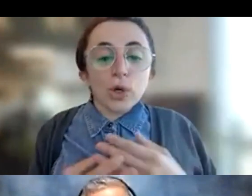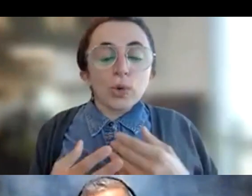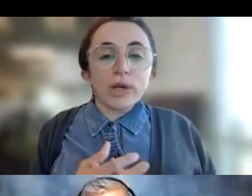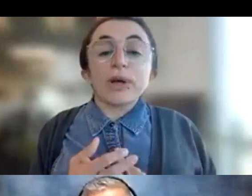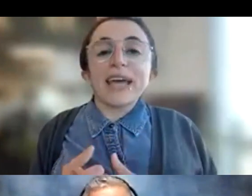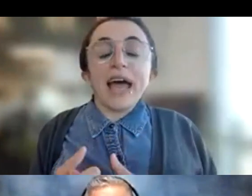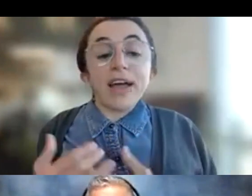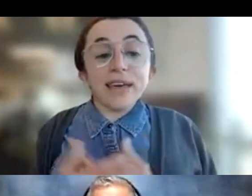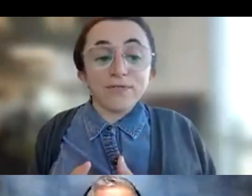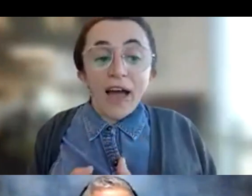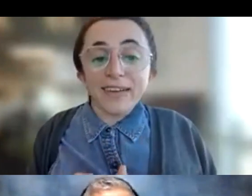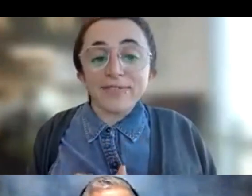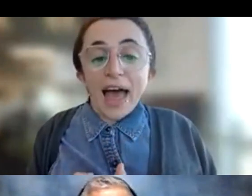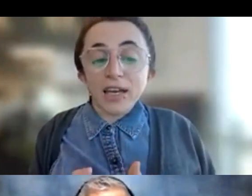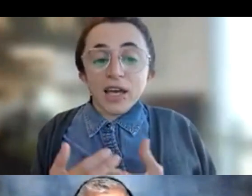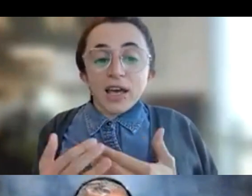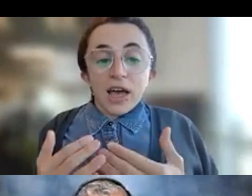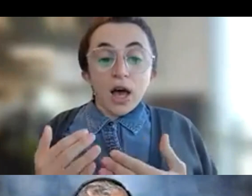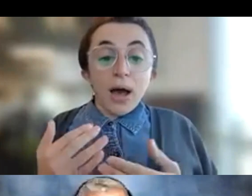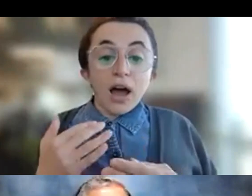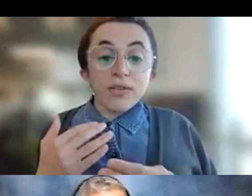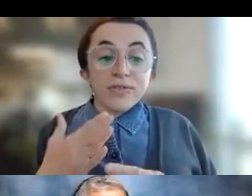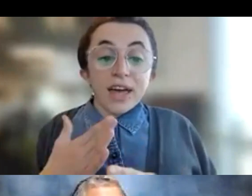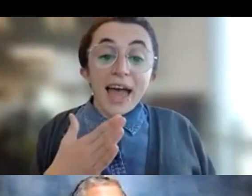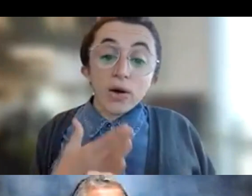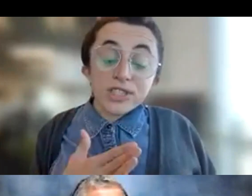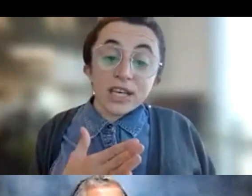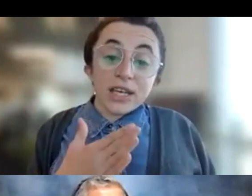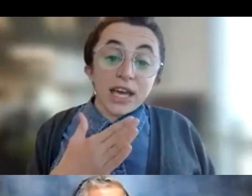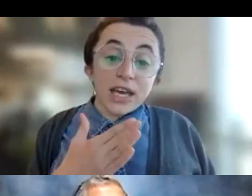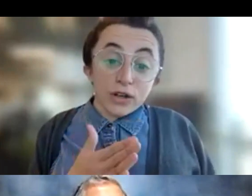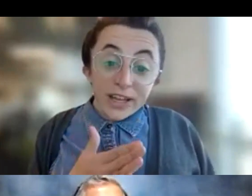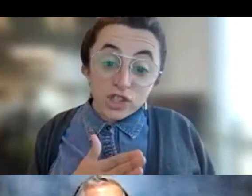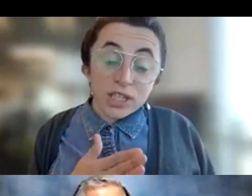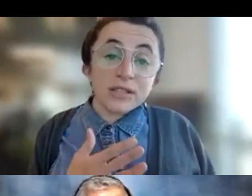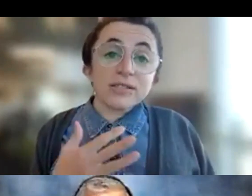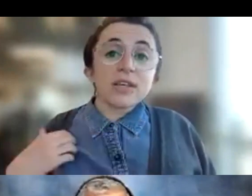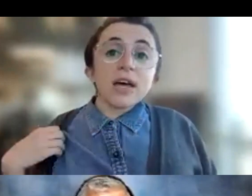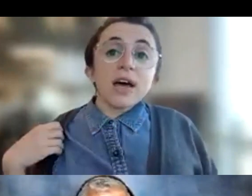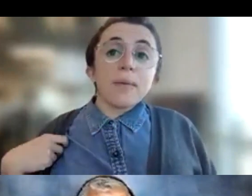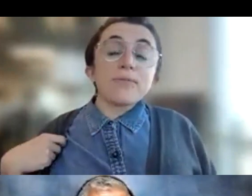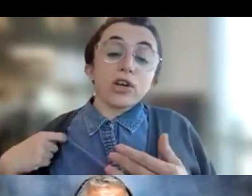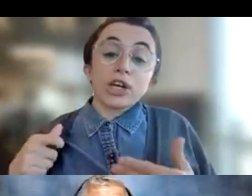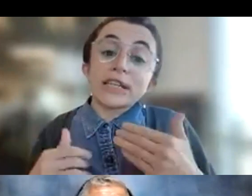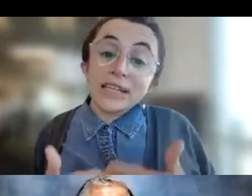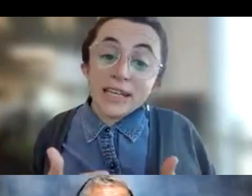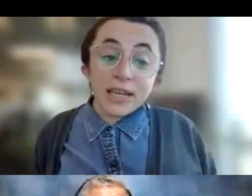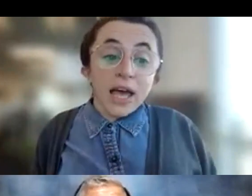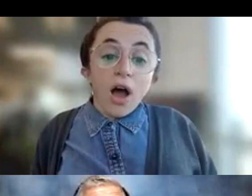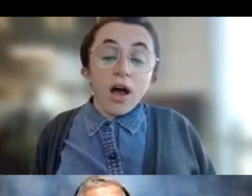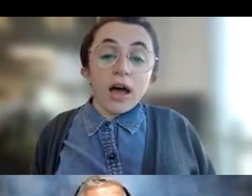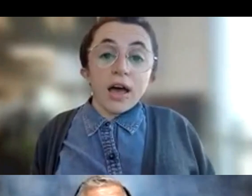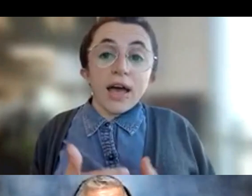efforts, we really have identified that that the housing interventions that are